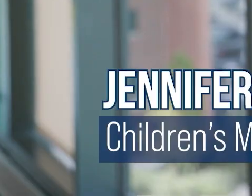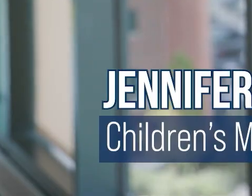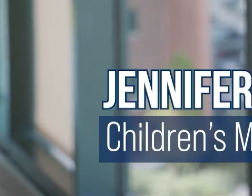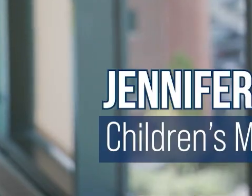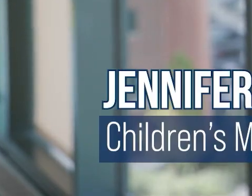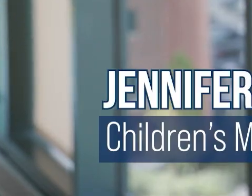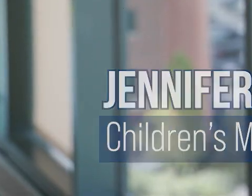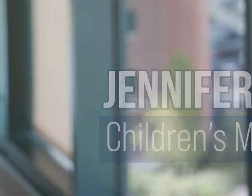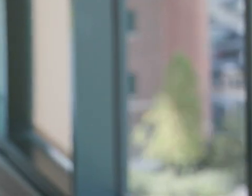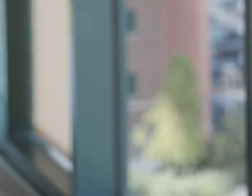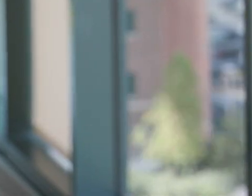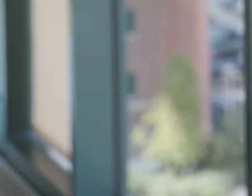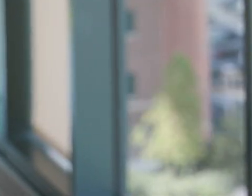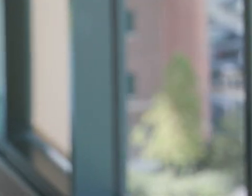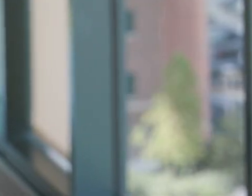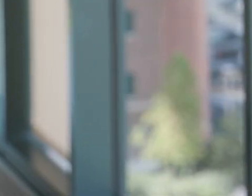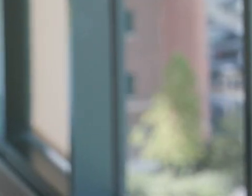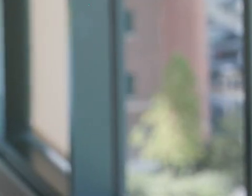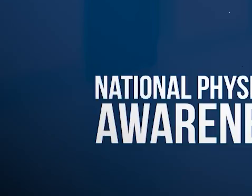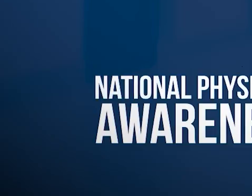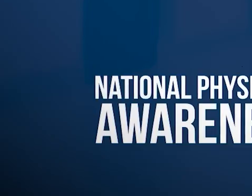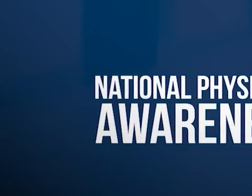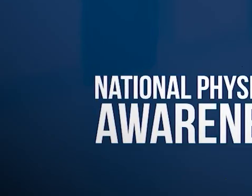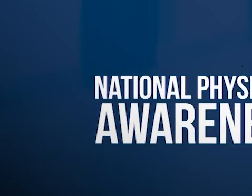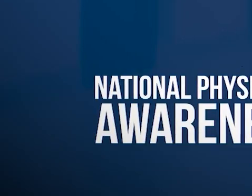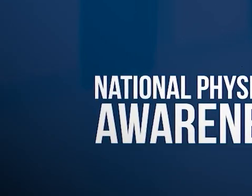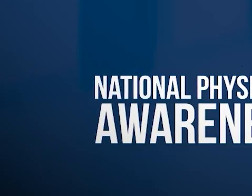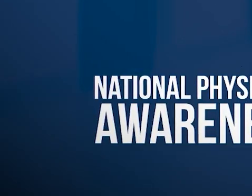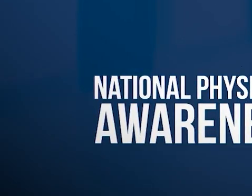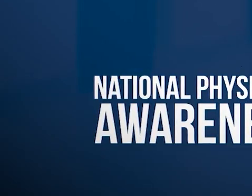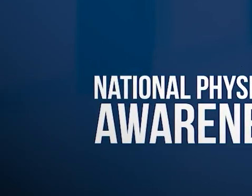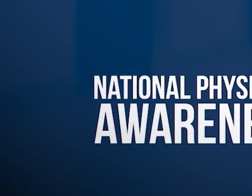to ensure no physician suffers in silence.